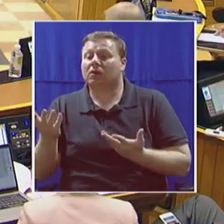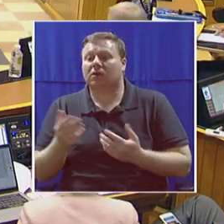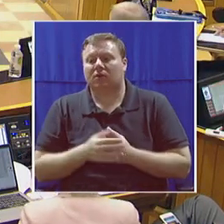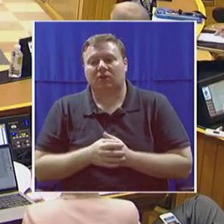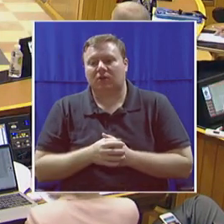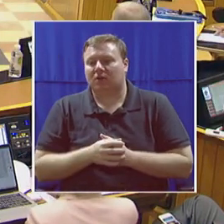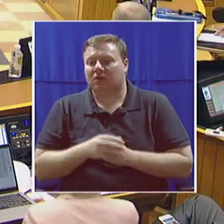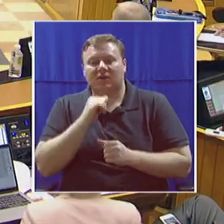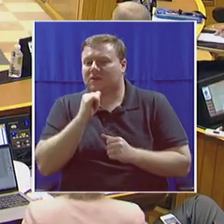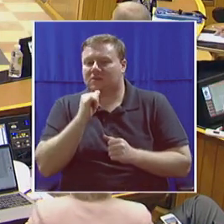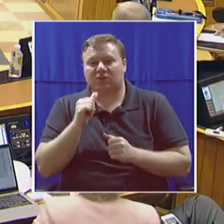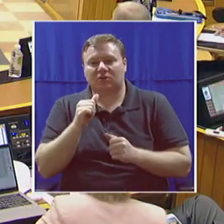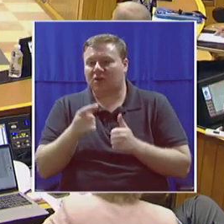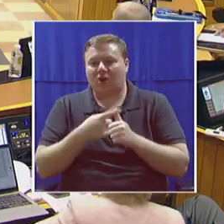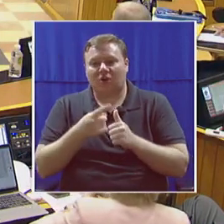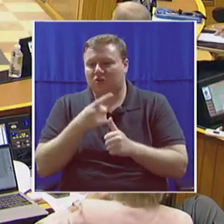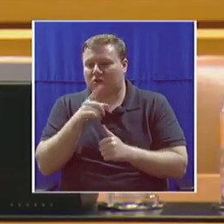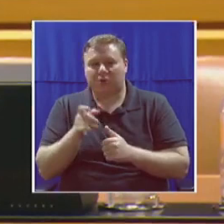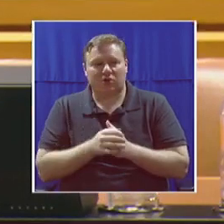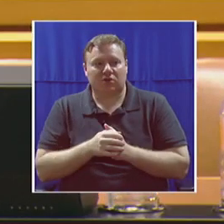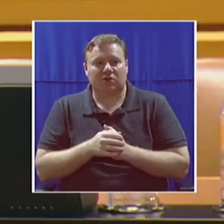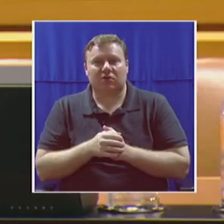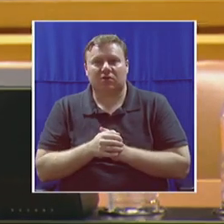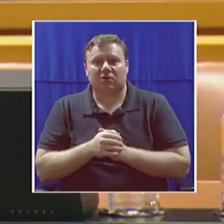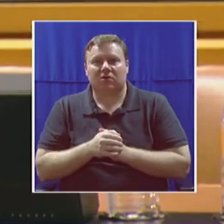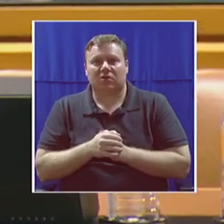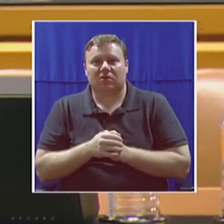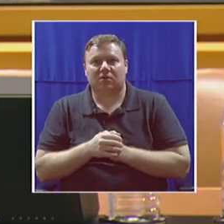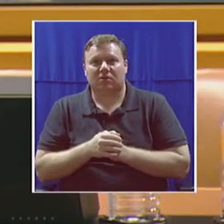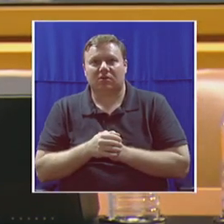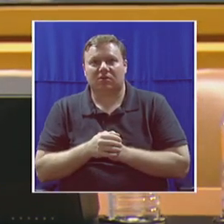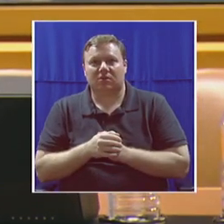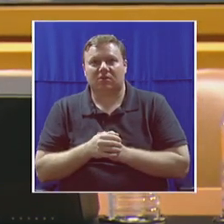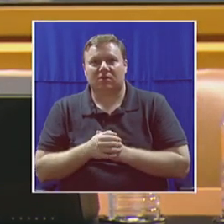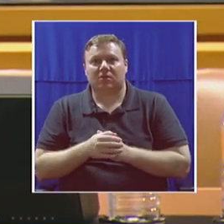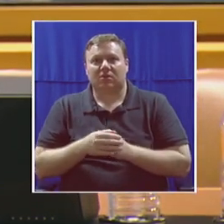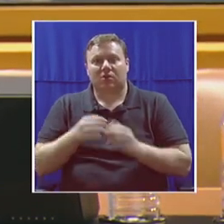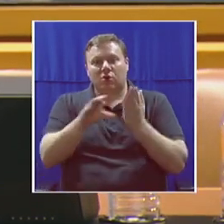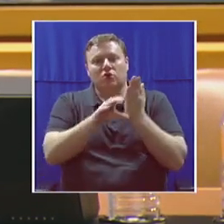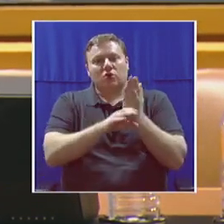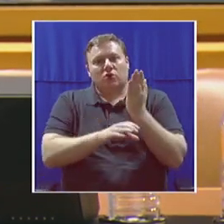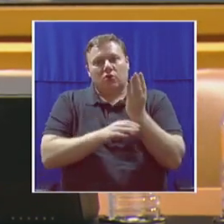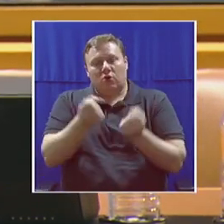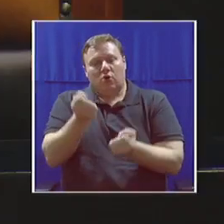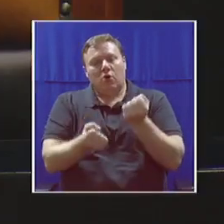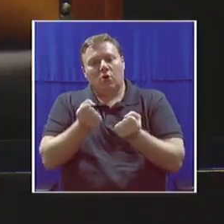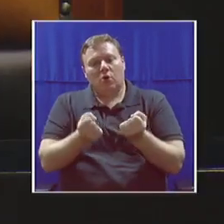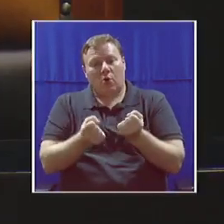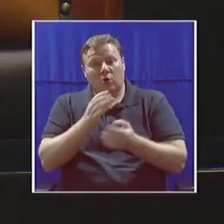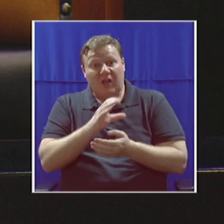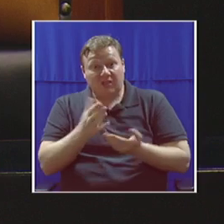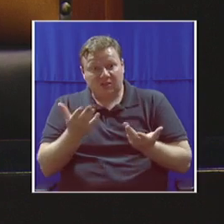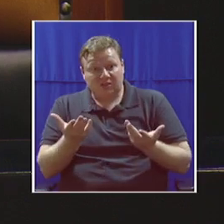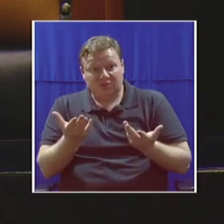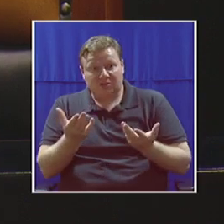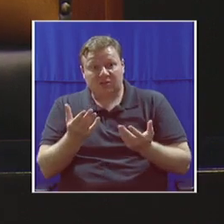didn't ask the question there was a constitutional court case that told them to do something and they're not doing it I'm sure honorable member if you would have asked